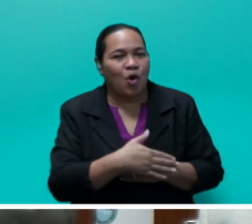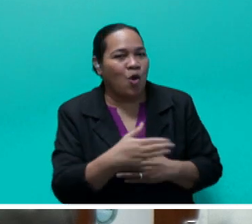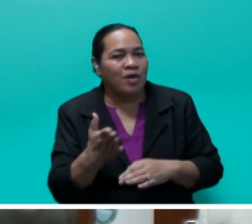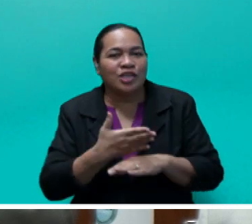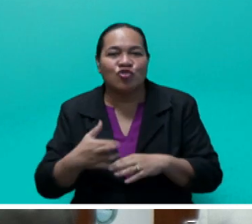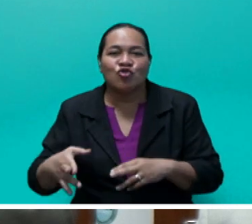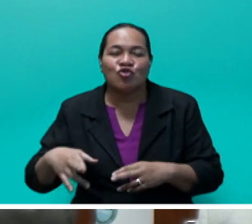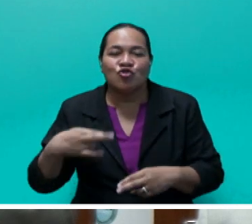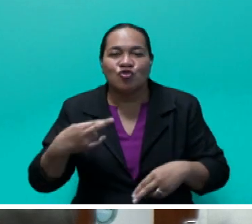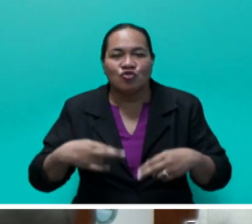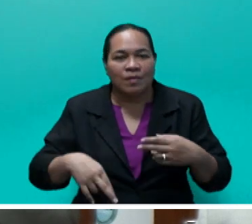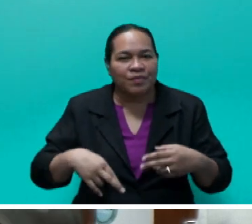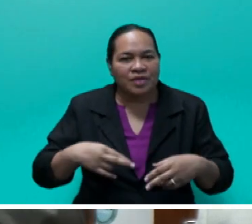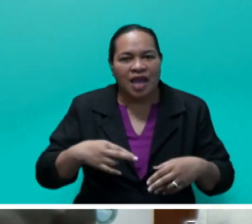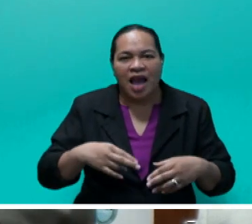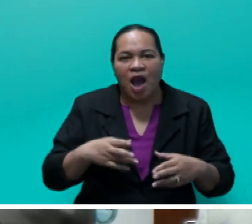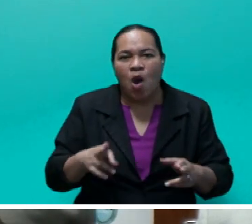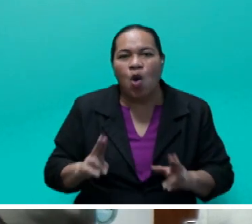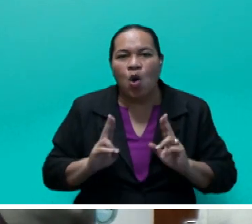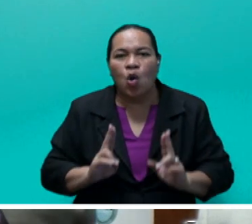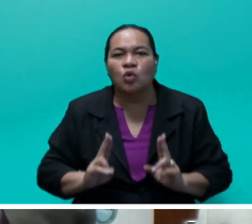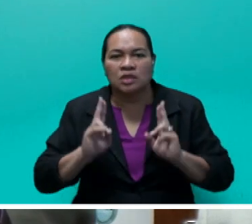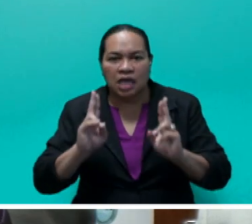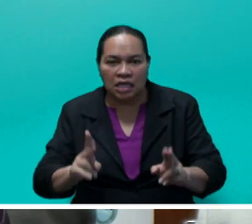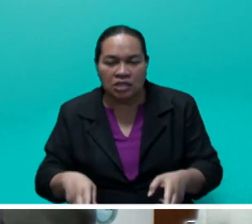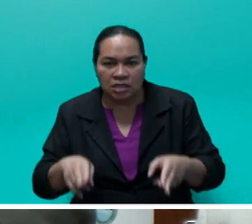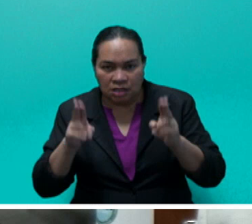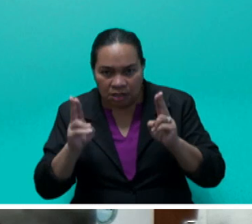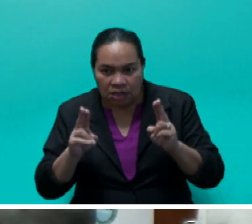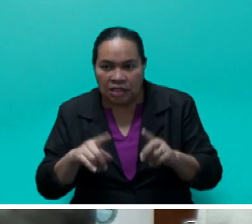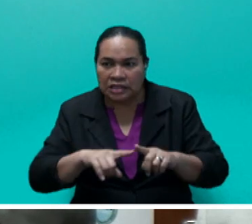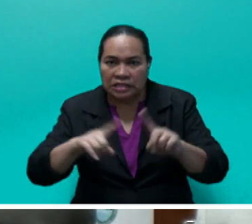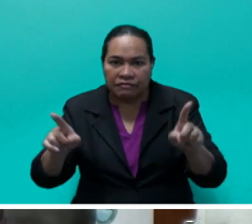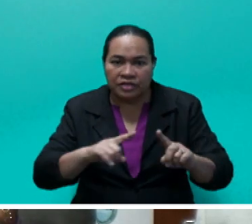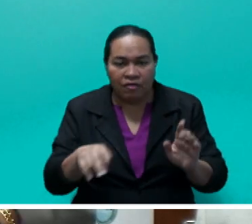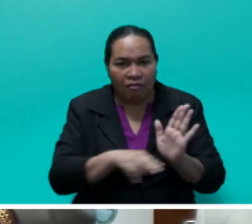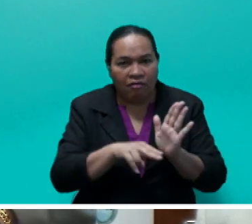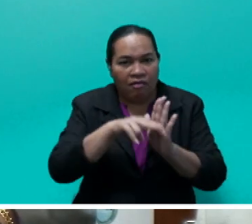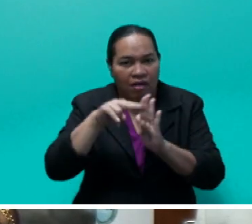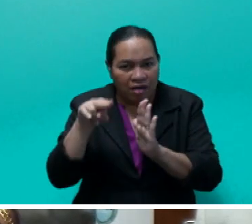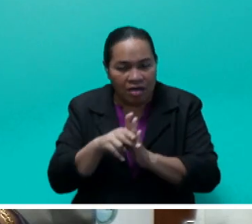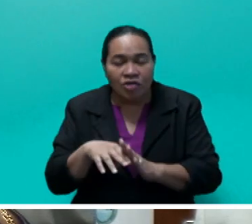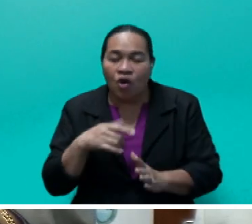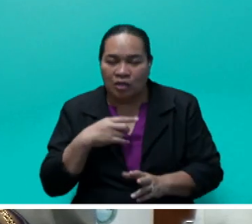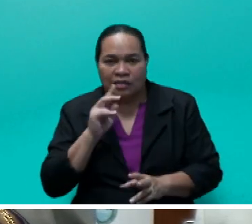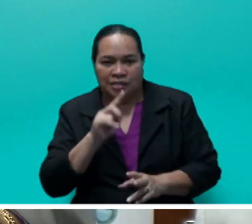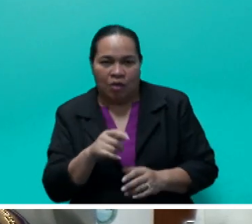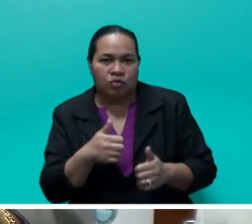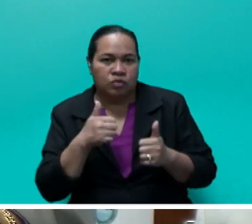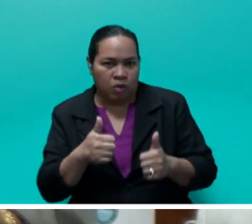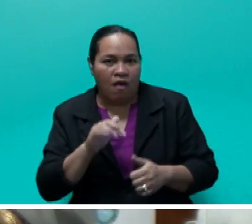and the launch of significant developments, signals a strong investment scene, promising a bright future for our